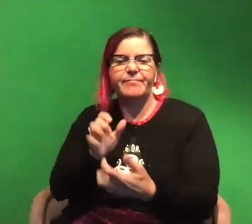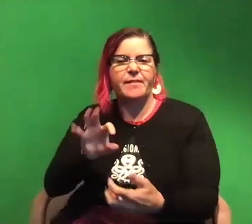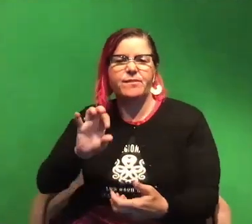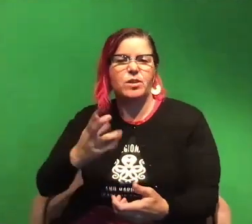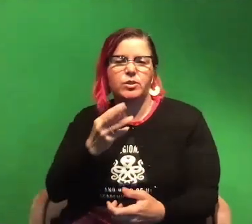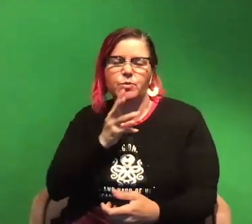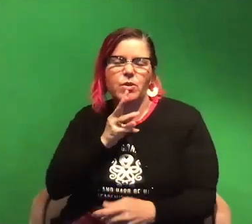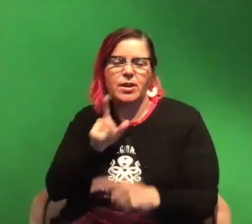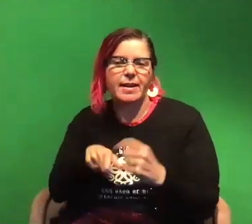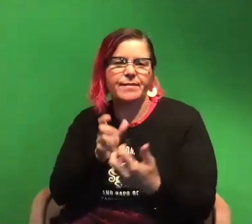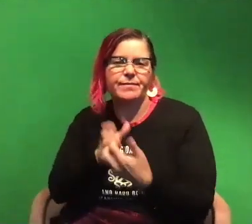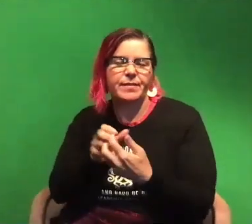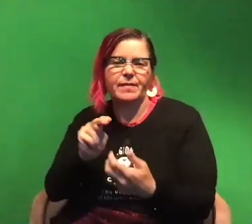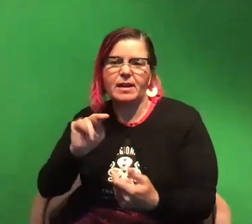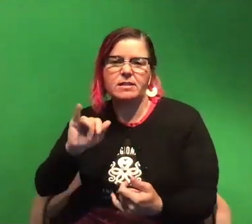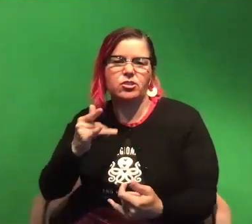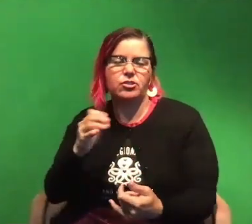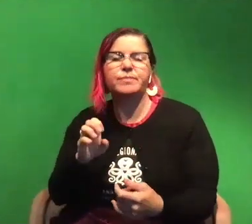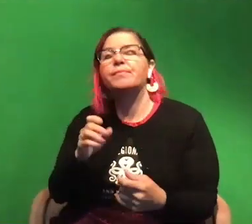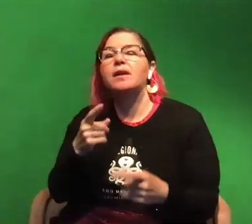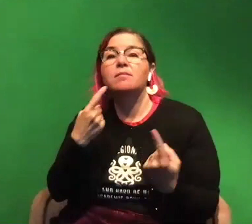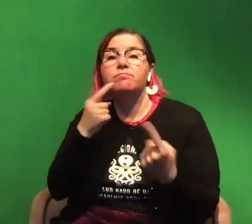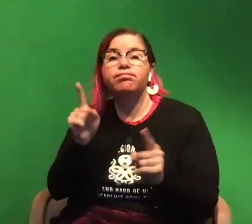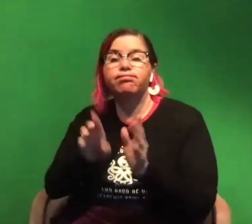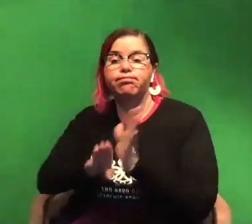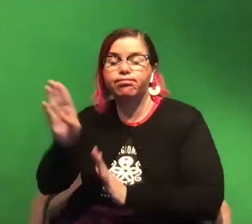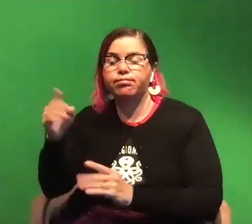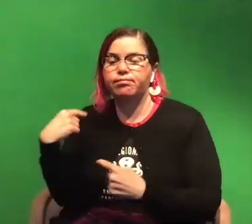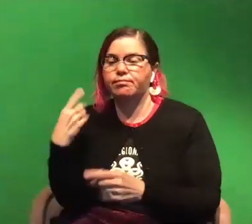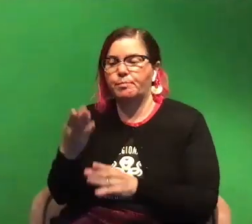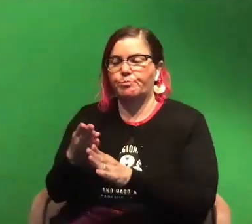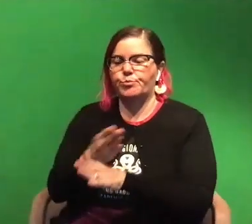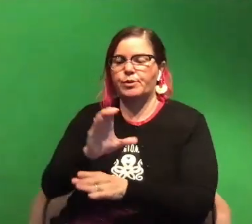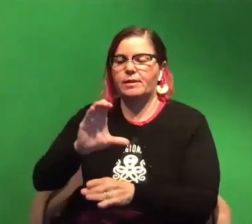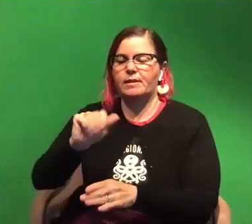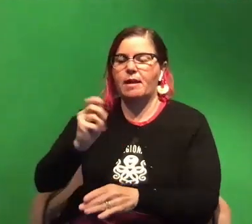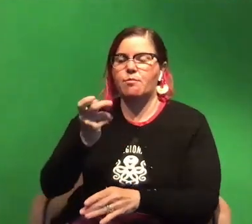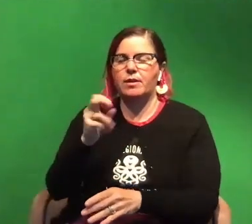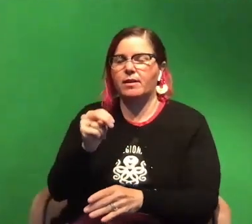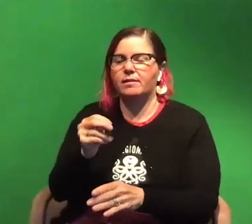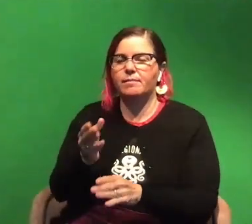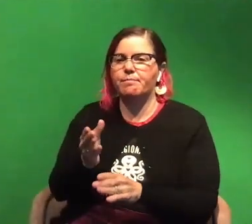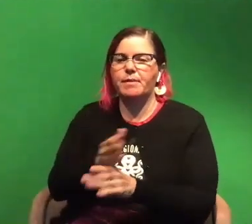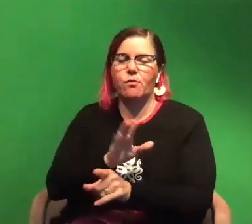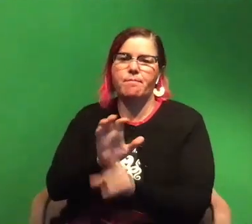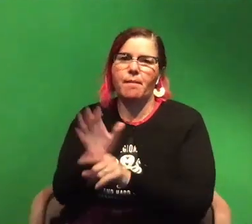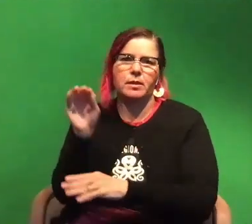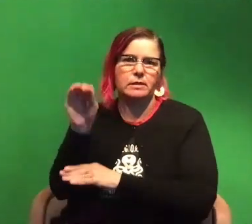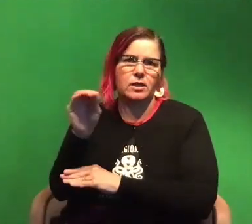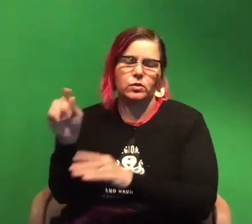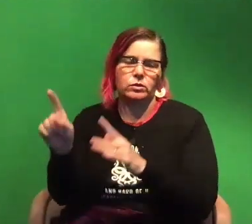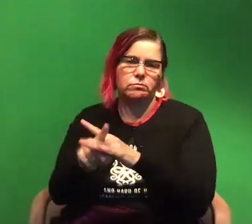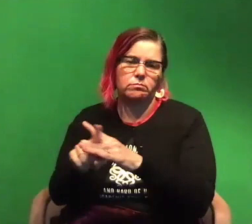so they've been very successful since, you know, Precambrian, long before the popular dinosaurs that we all know and